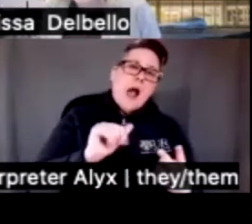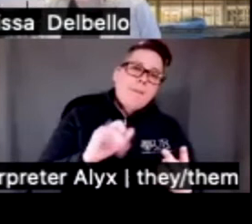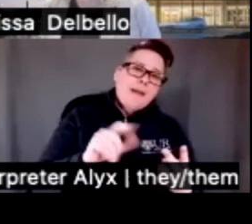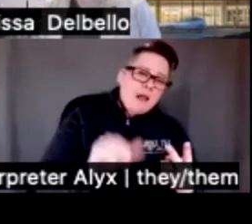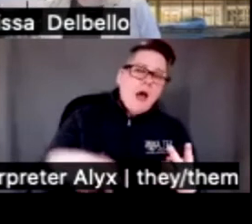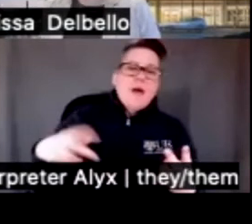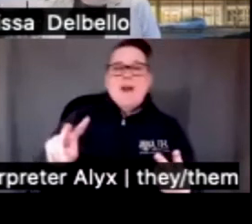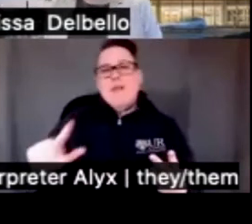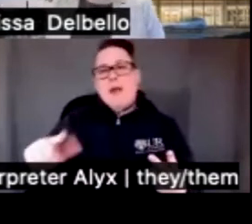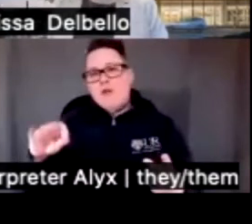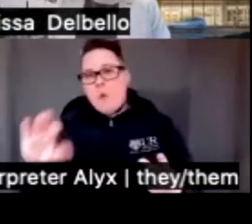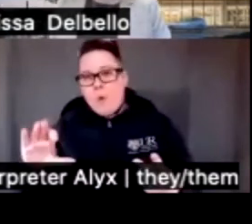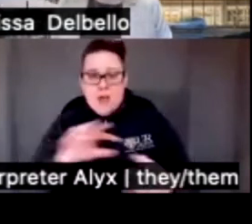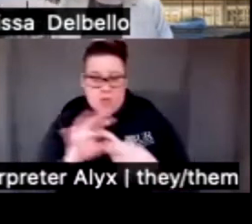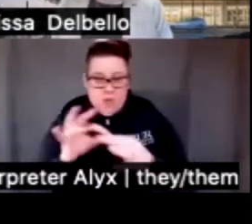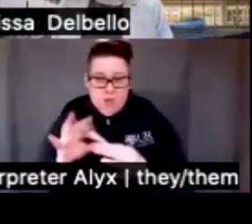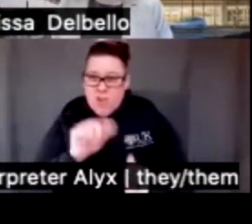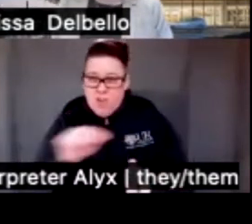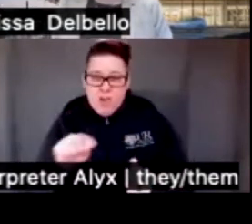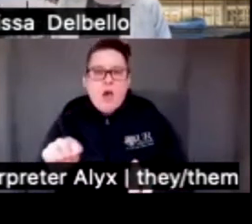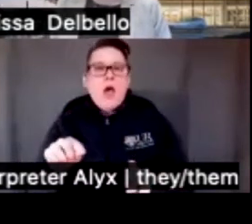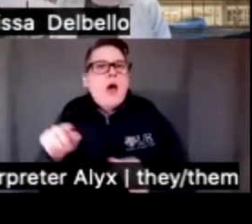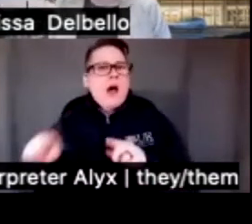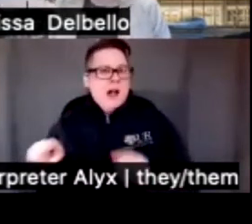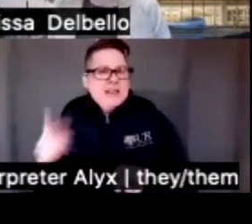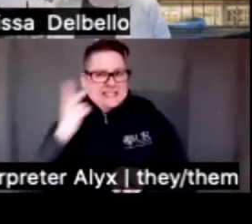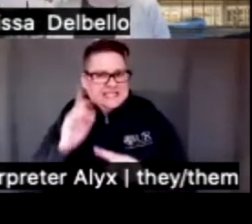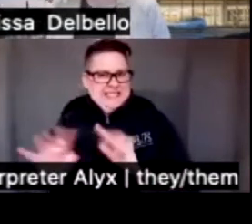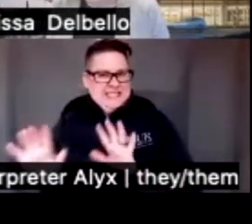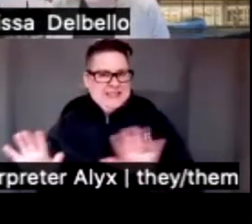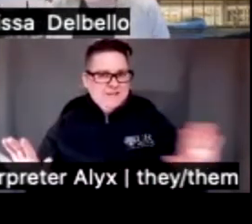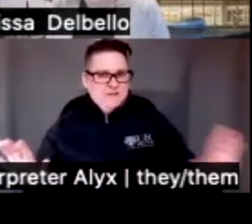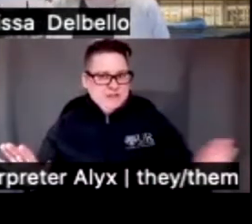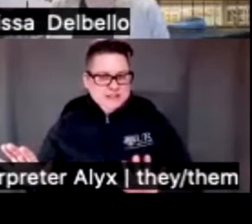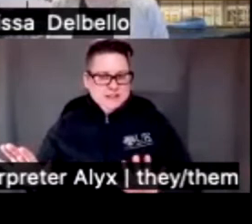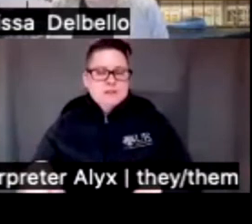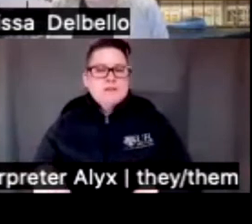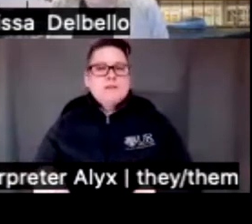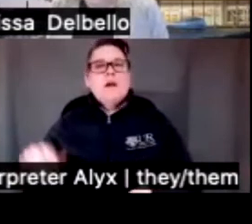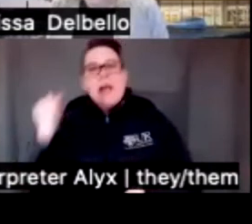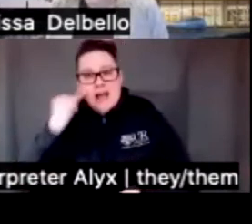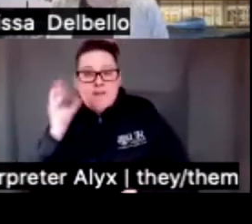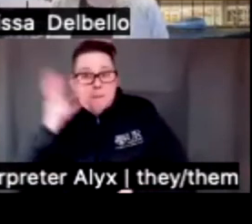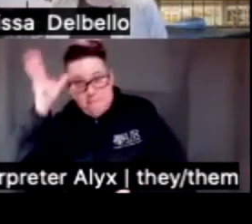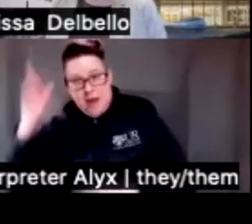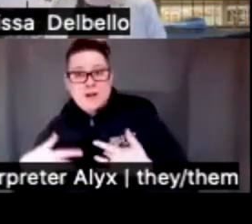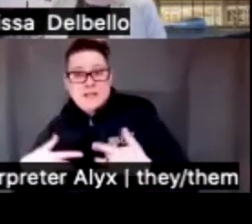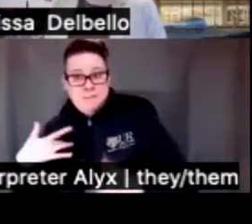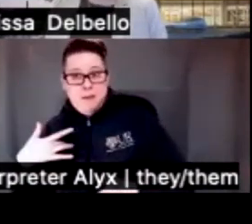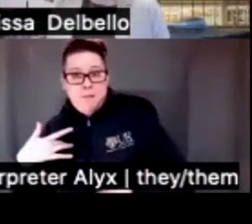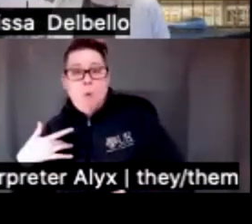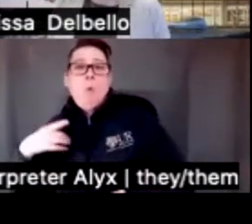cortex, you start seeing some very specific differences between the offspring of bipolar parents,